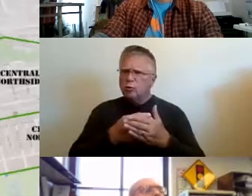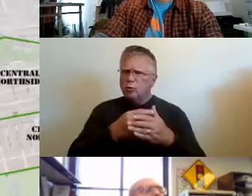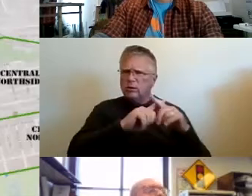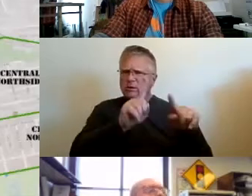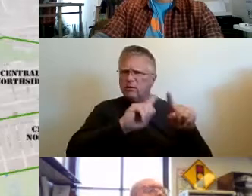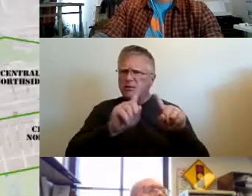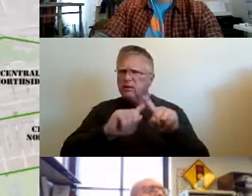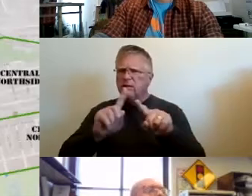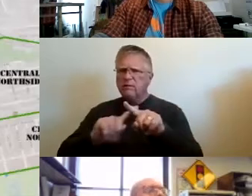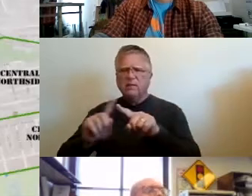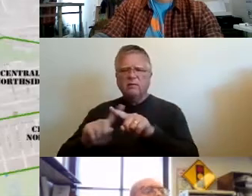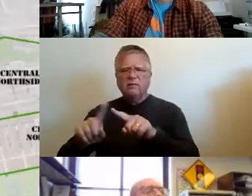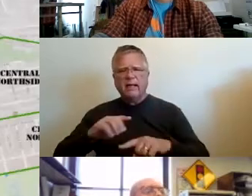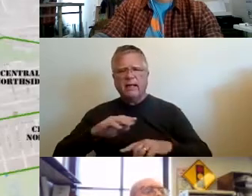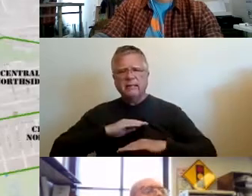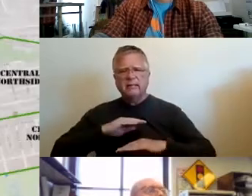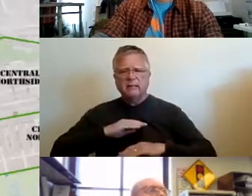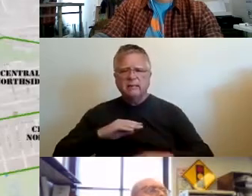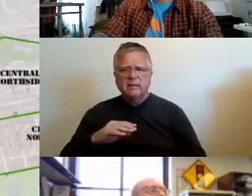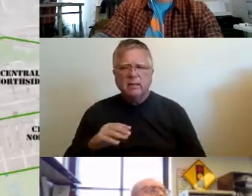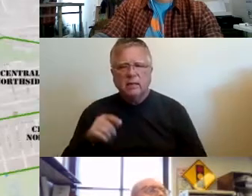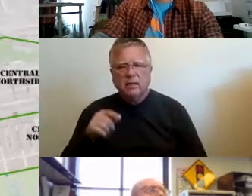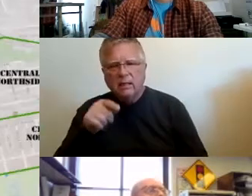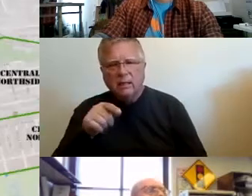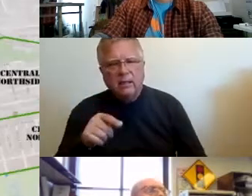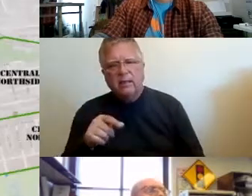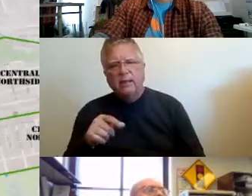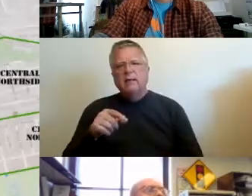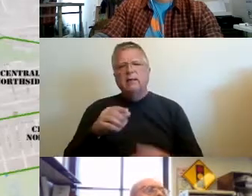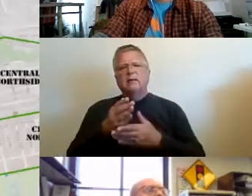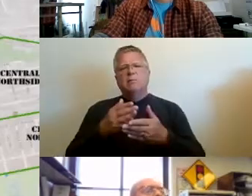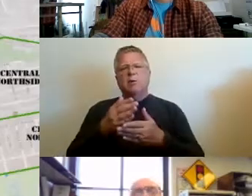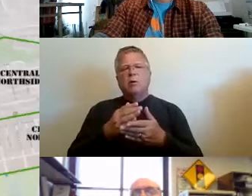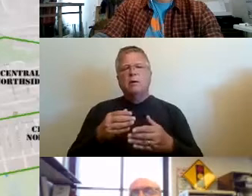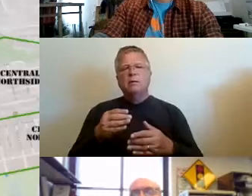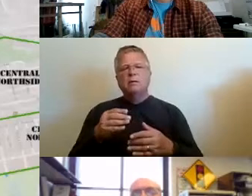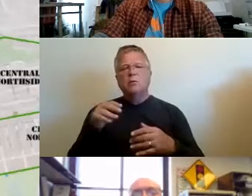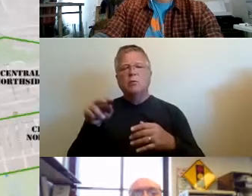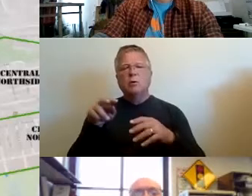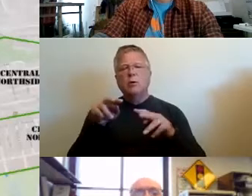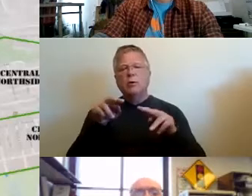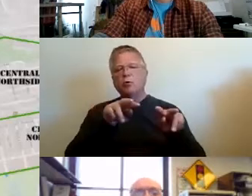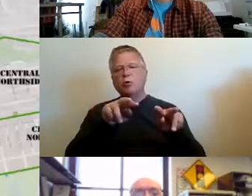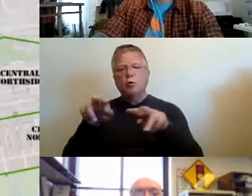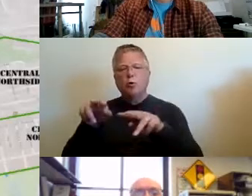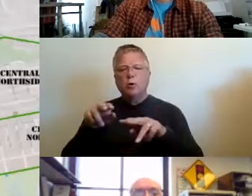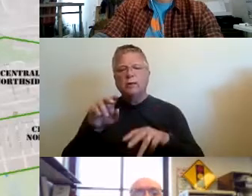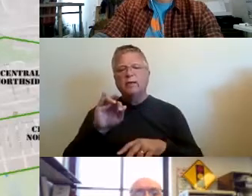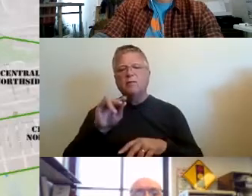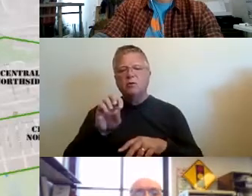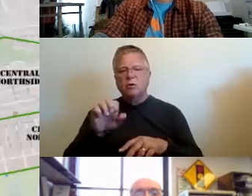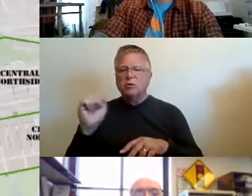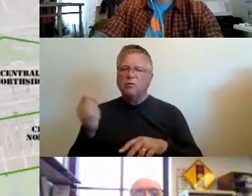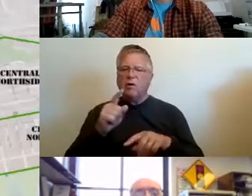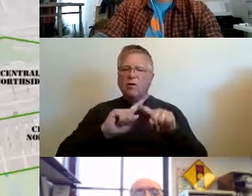of all ages. So these are the kind of communities where we actually want infrastructure of all ages and abilities, and that's why